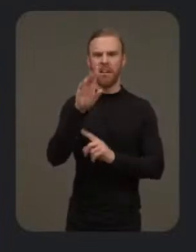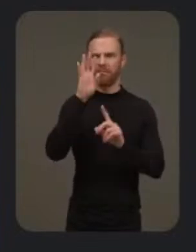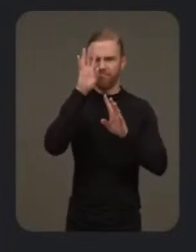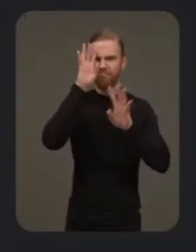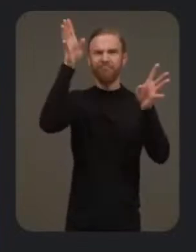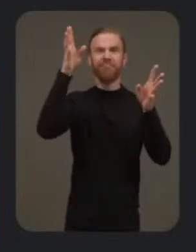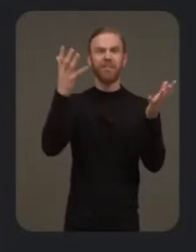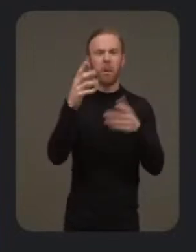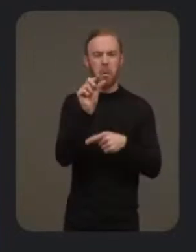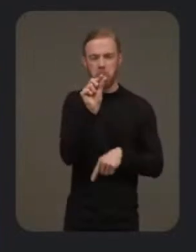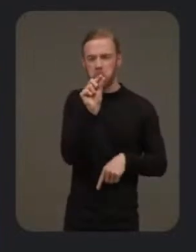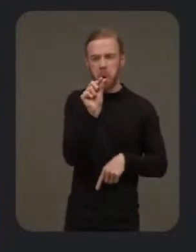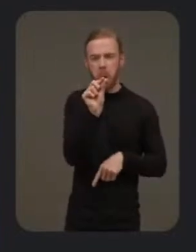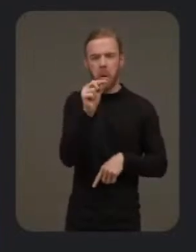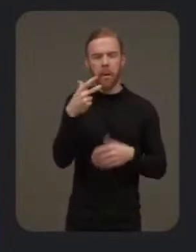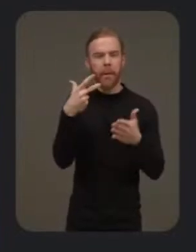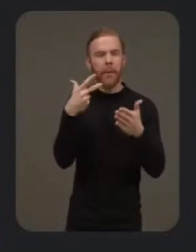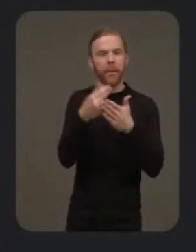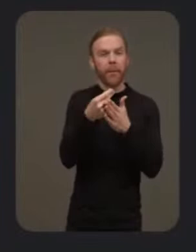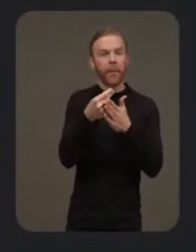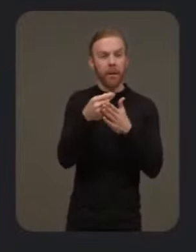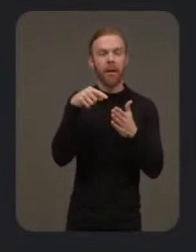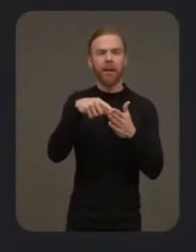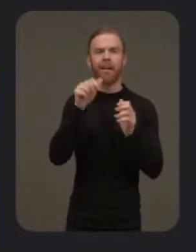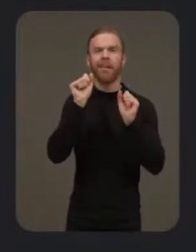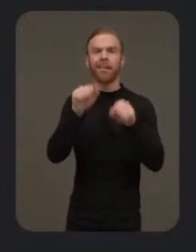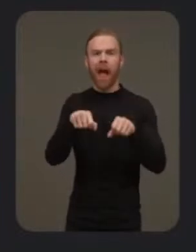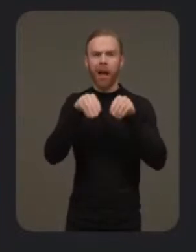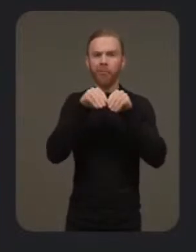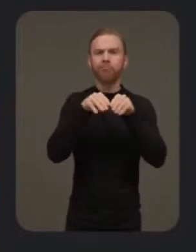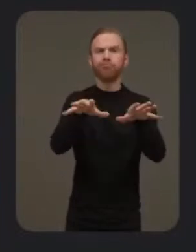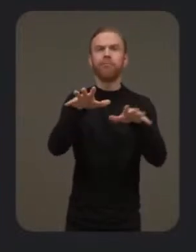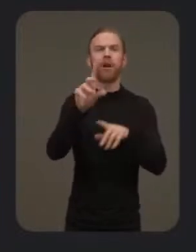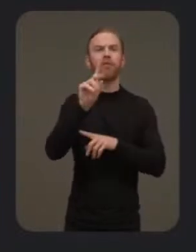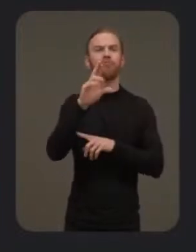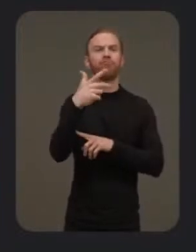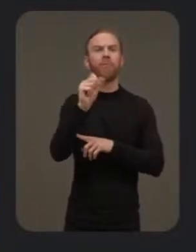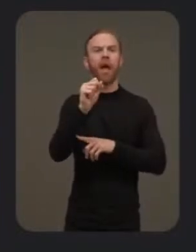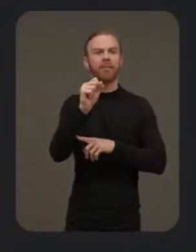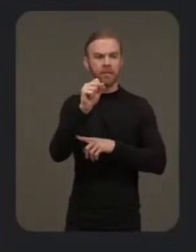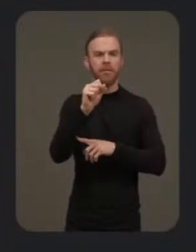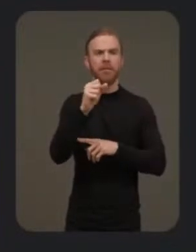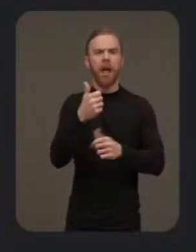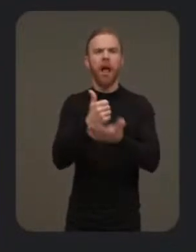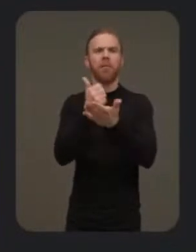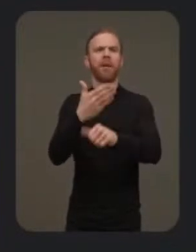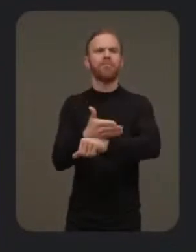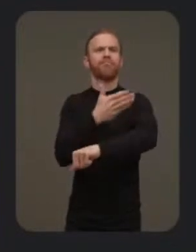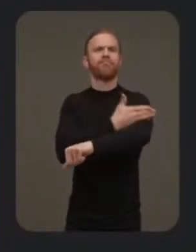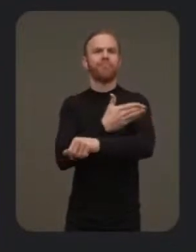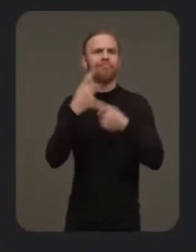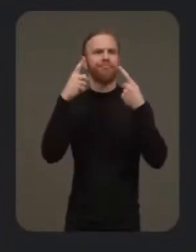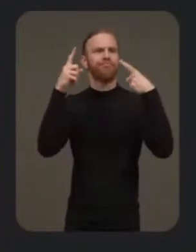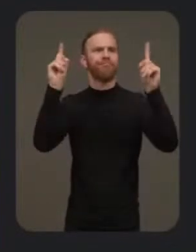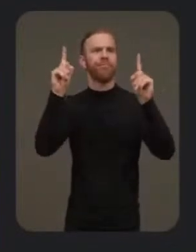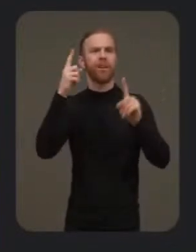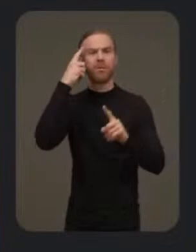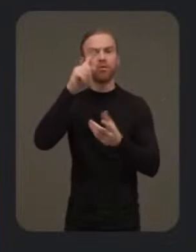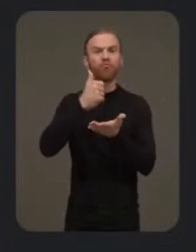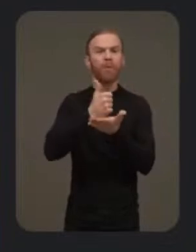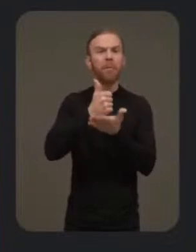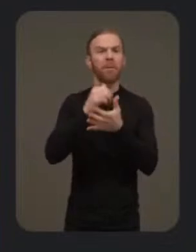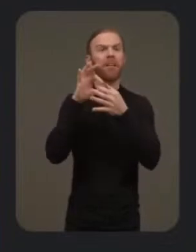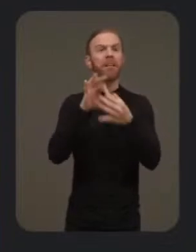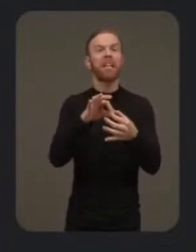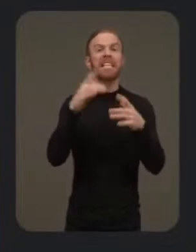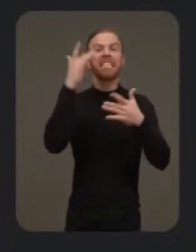develop a novel molecular syringe, which could deliver drugs to help improve the effectiveness of treatments for diseases like cancer.